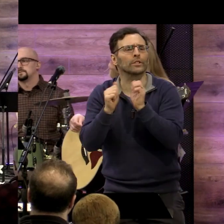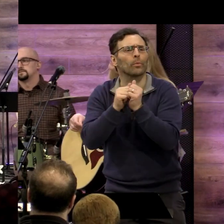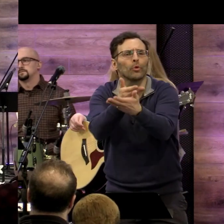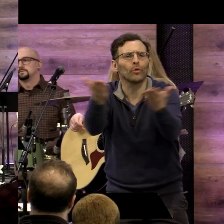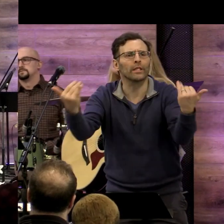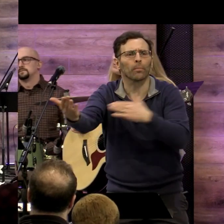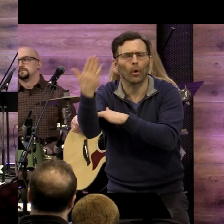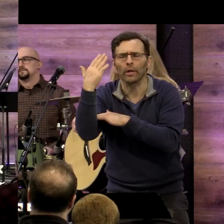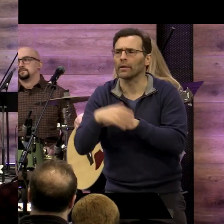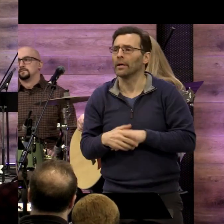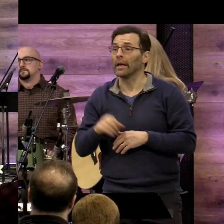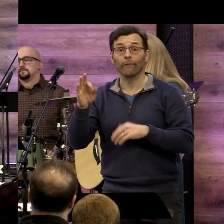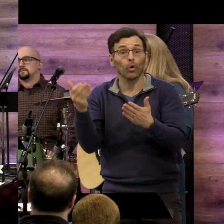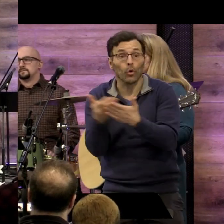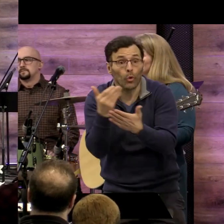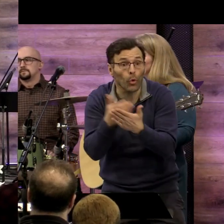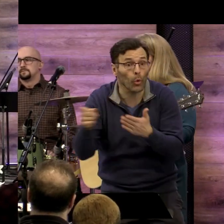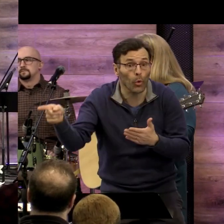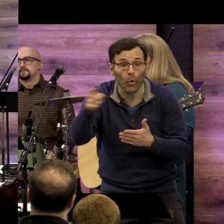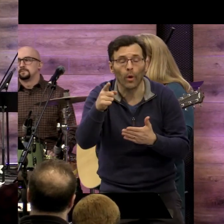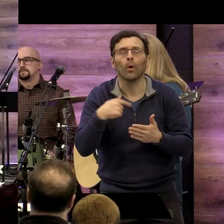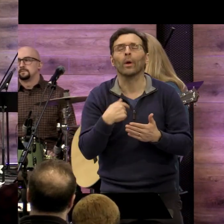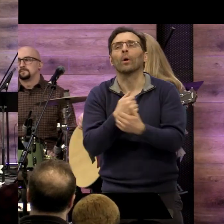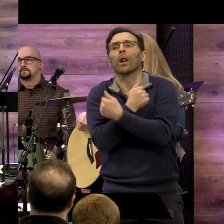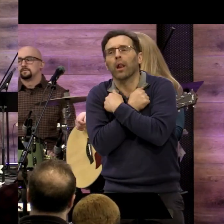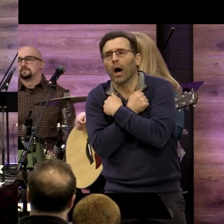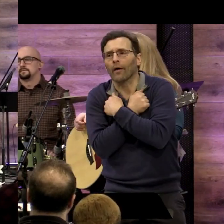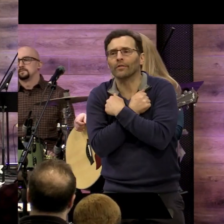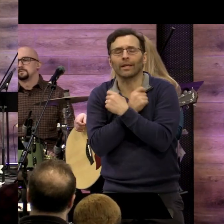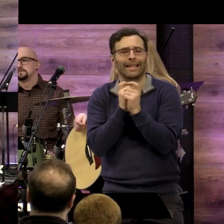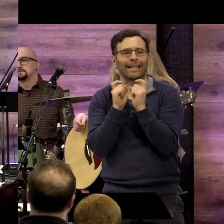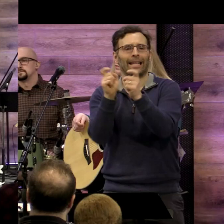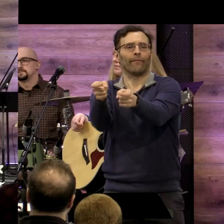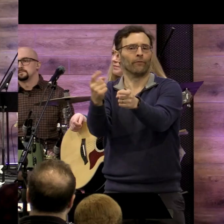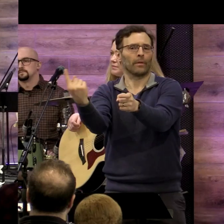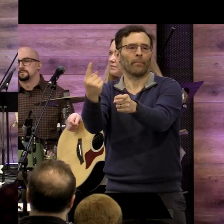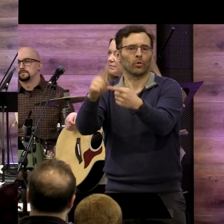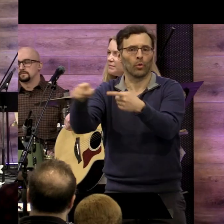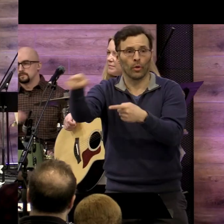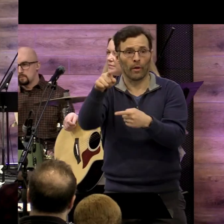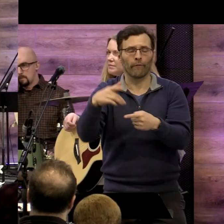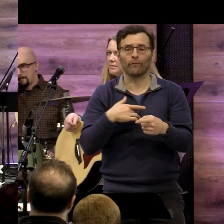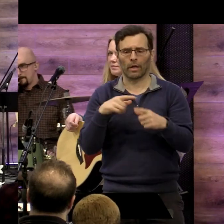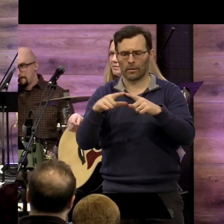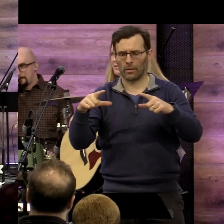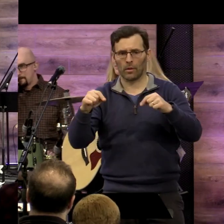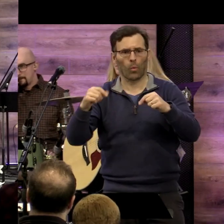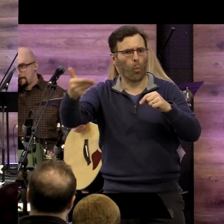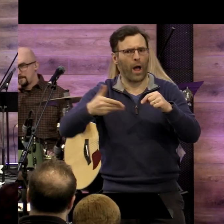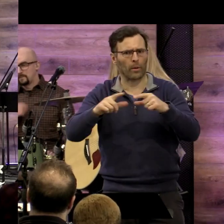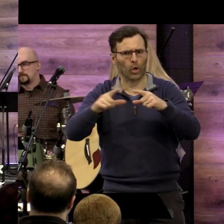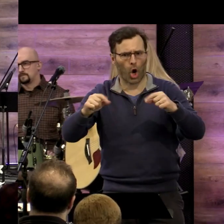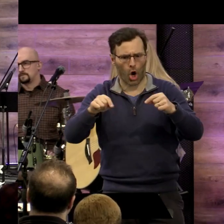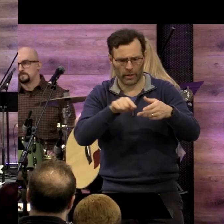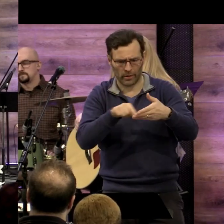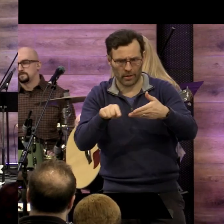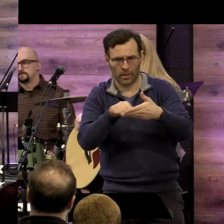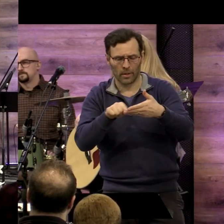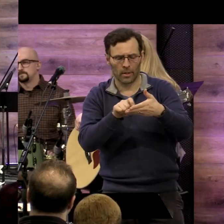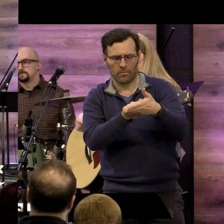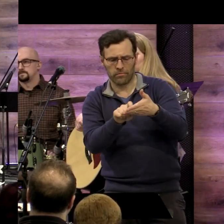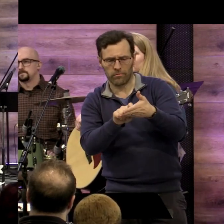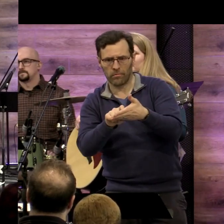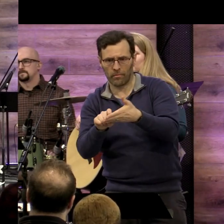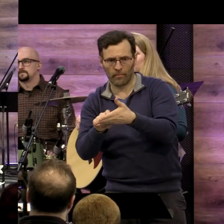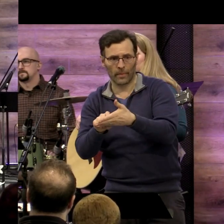morning. If you're new here, we would love to give you a gift. If you fill out that welcome card that's on the bottom of the bulletin